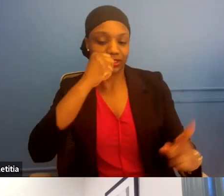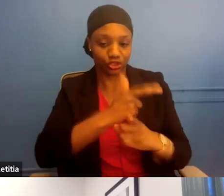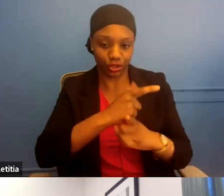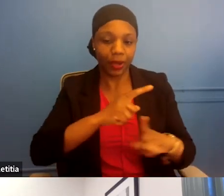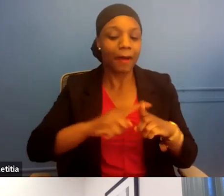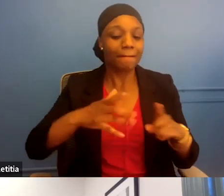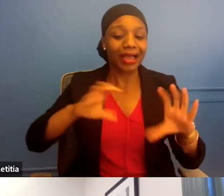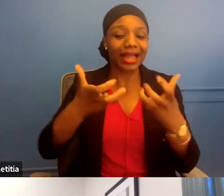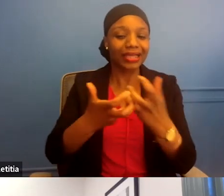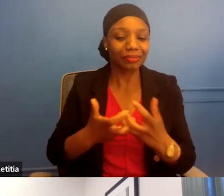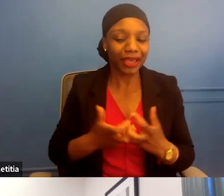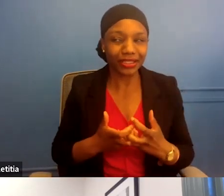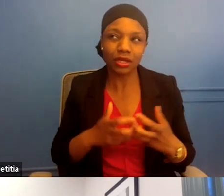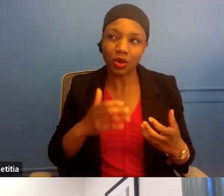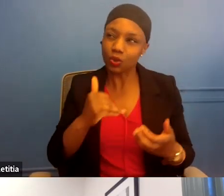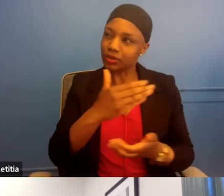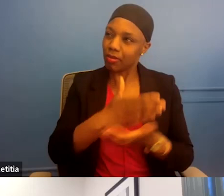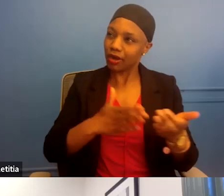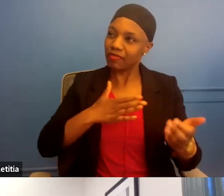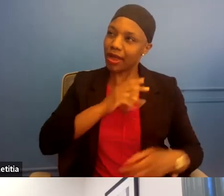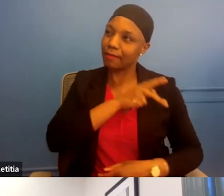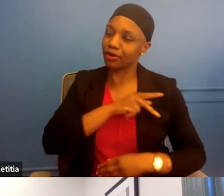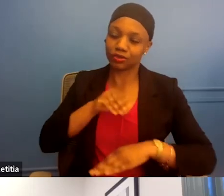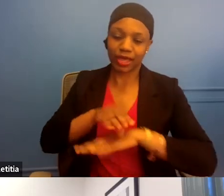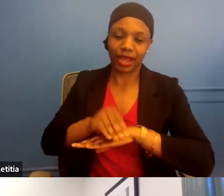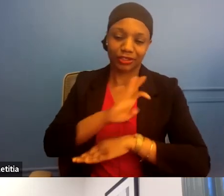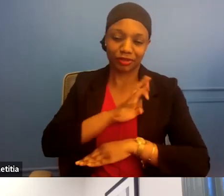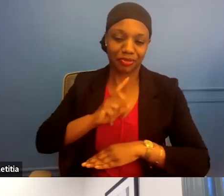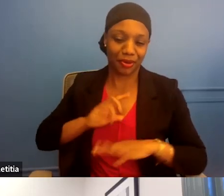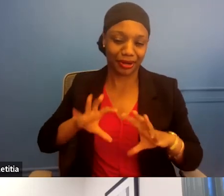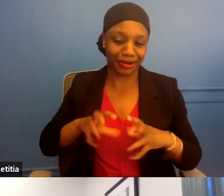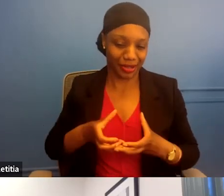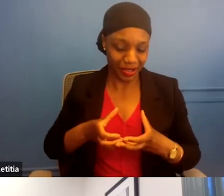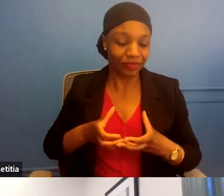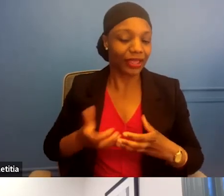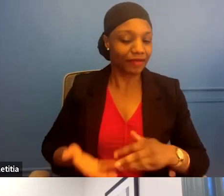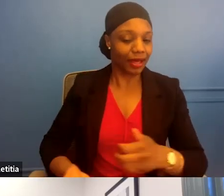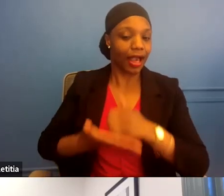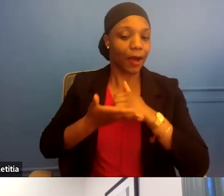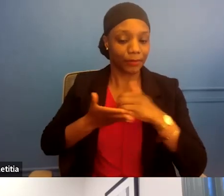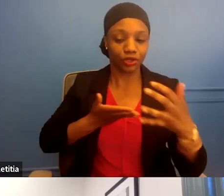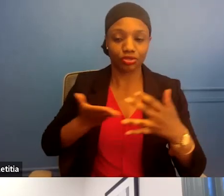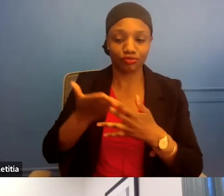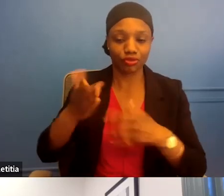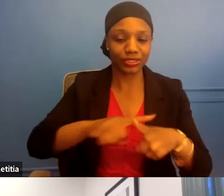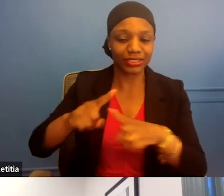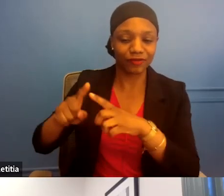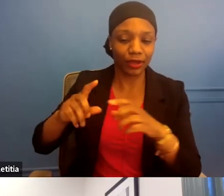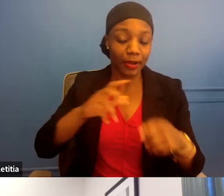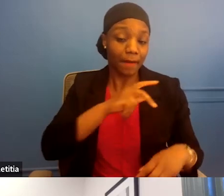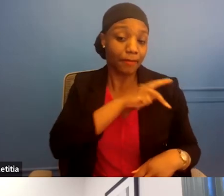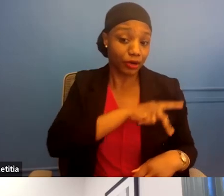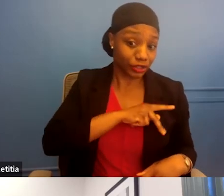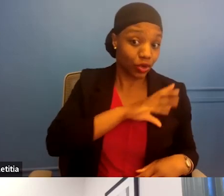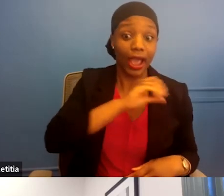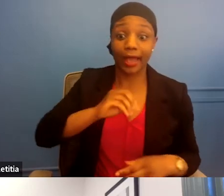be part of my personal advisory board, who have helped me not only through a lot of professional challenges, but also personal